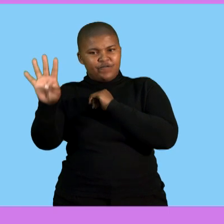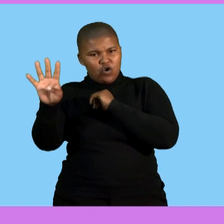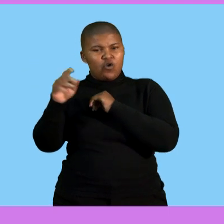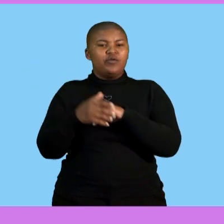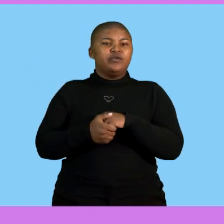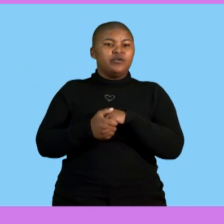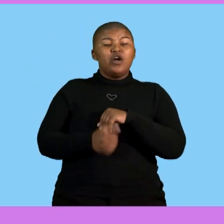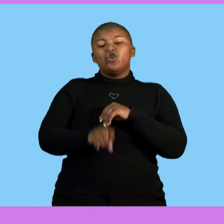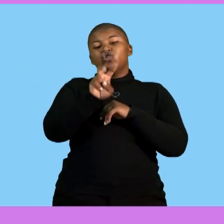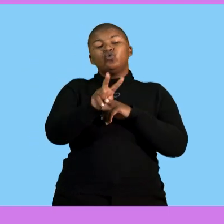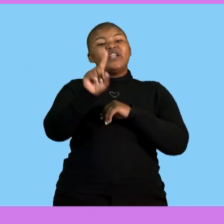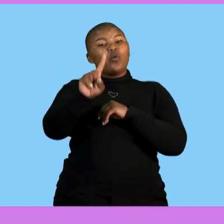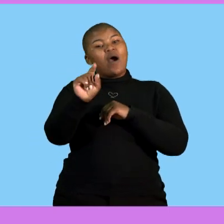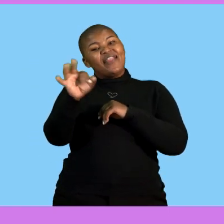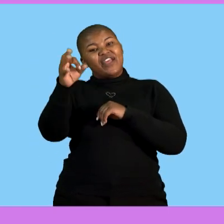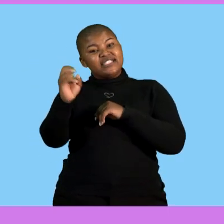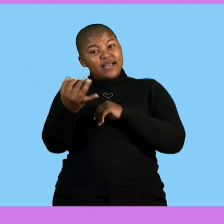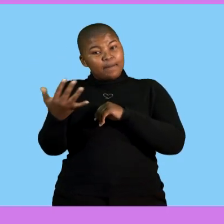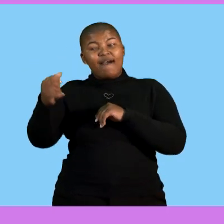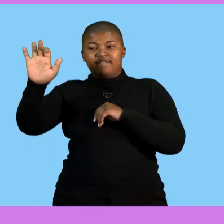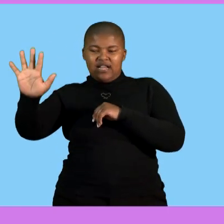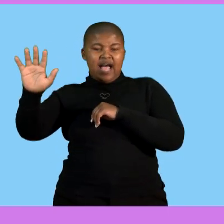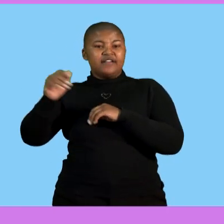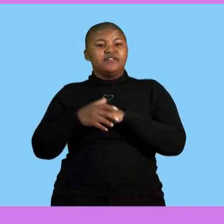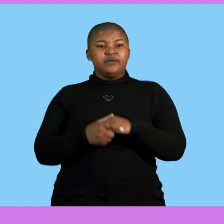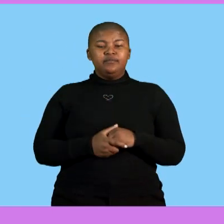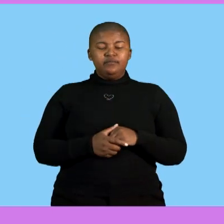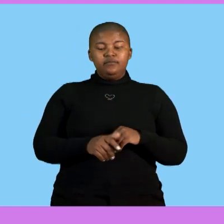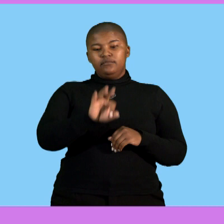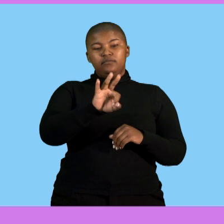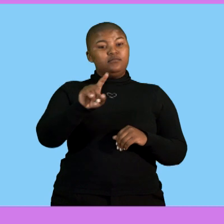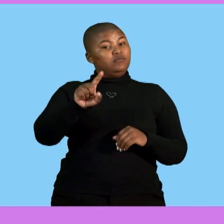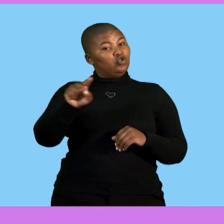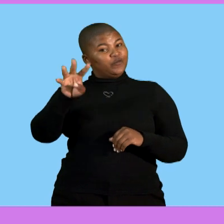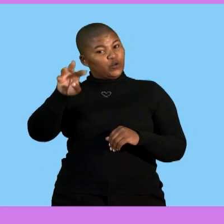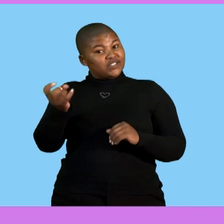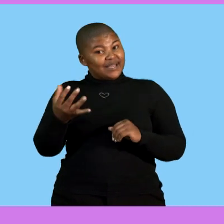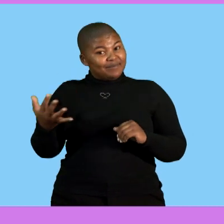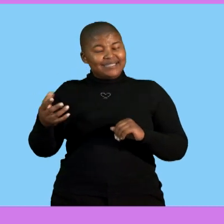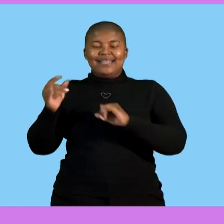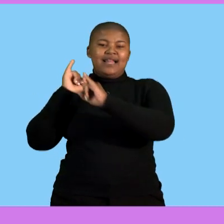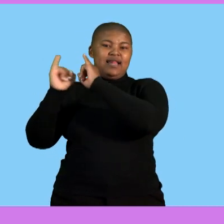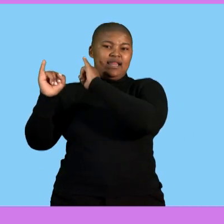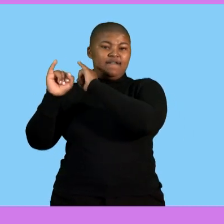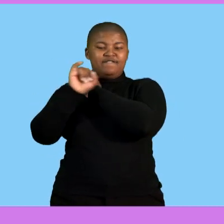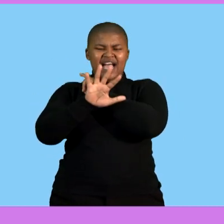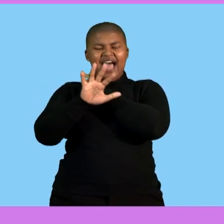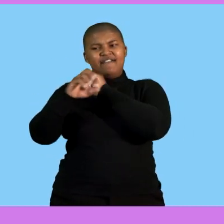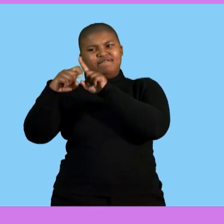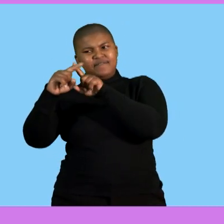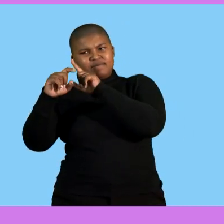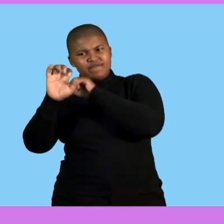it's 4. 21 and 30, it's 5. 31 to 40,